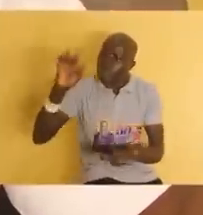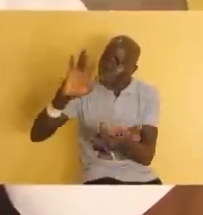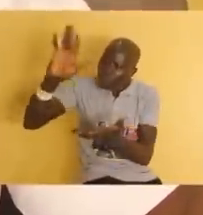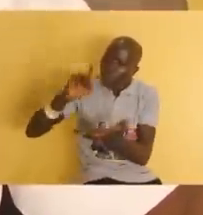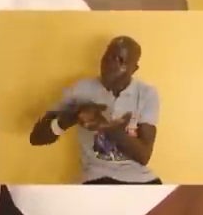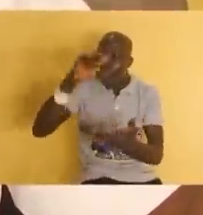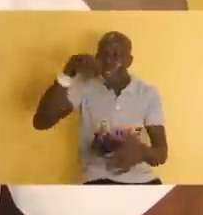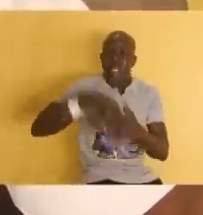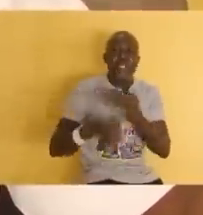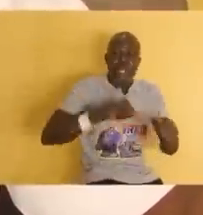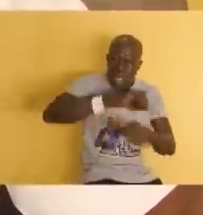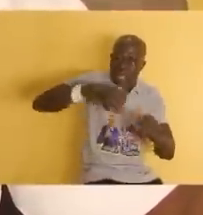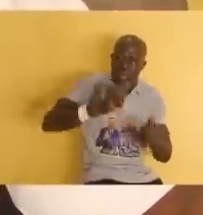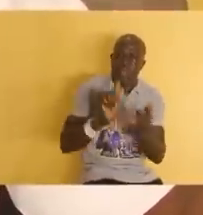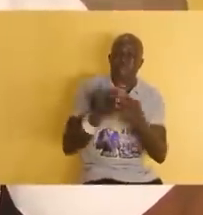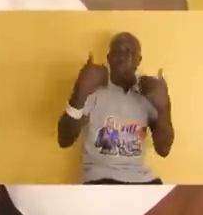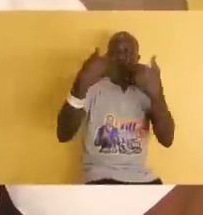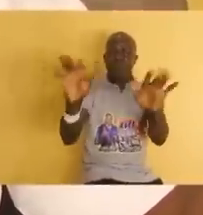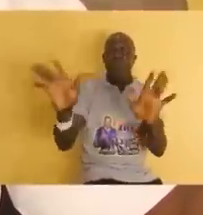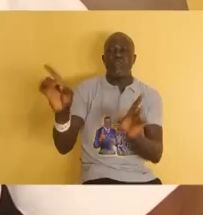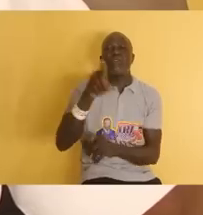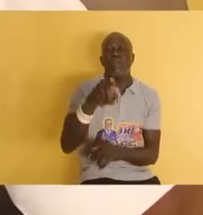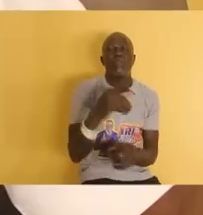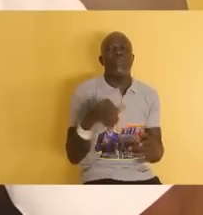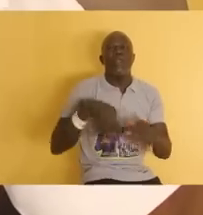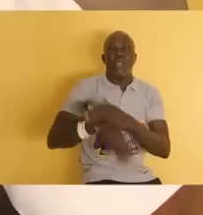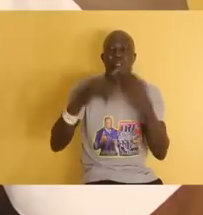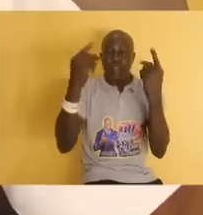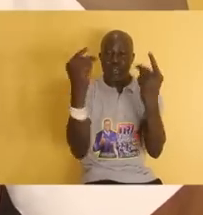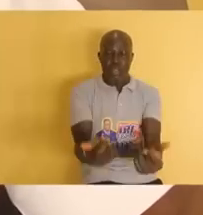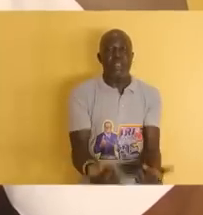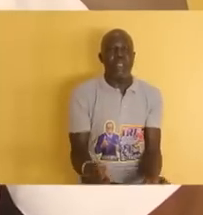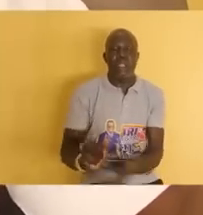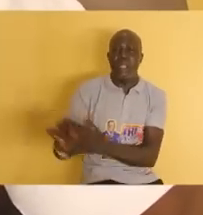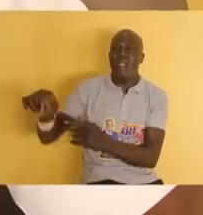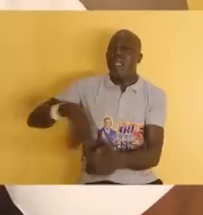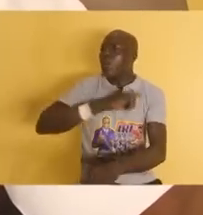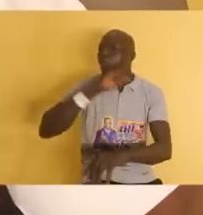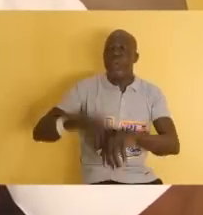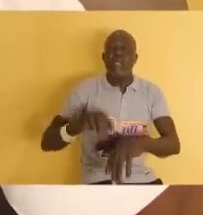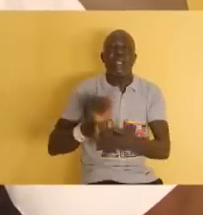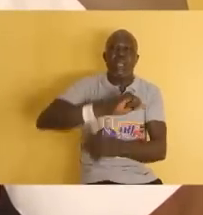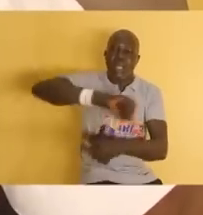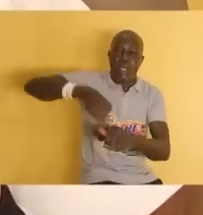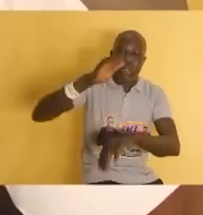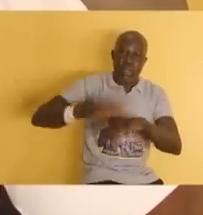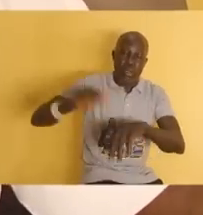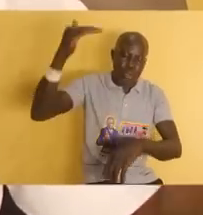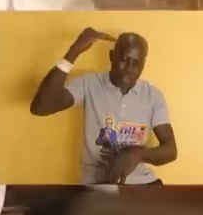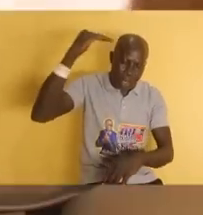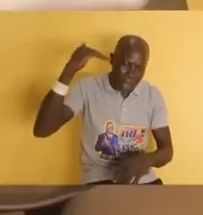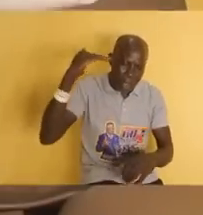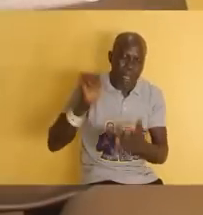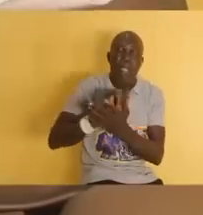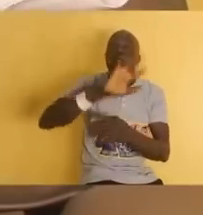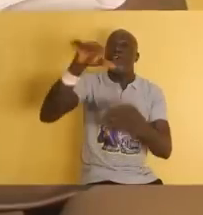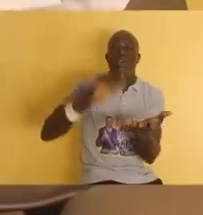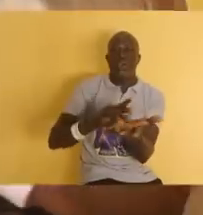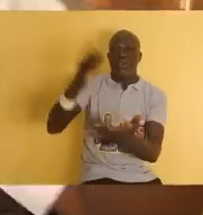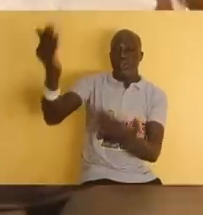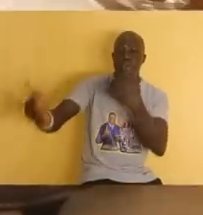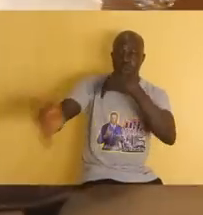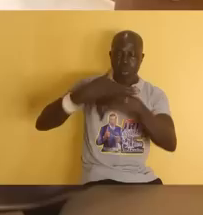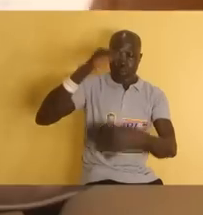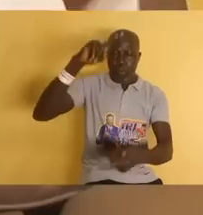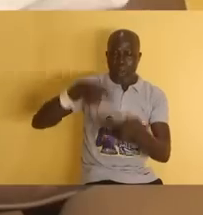is losing your glory you this oil that will deliver you immediately your glory back come this oil back your glory your glory